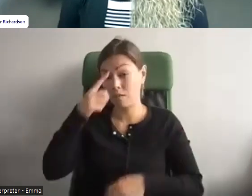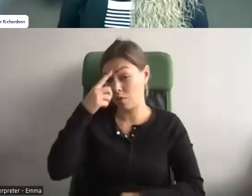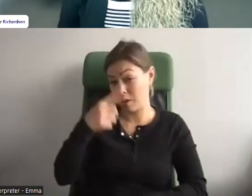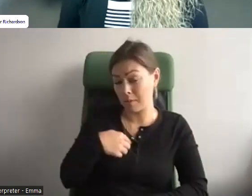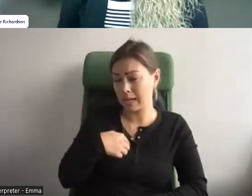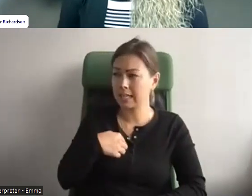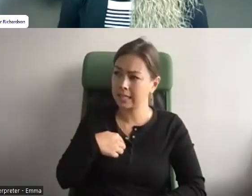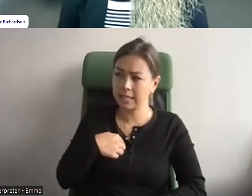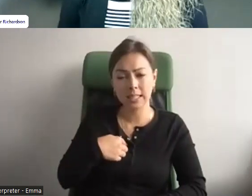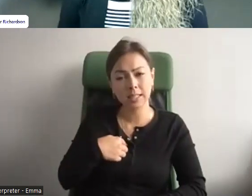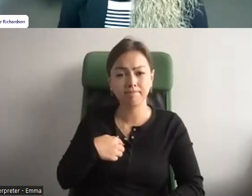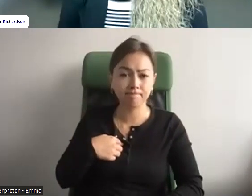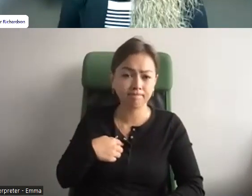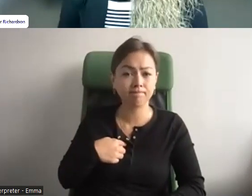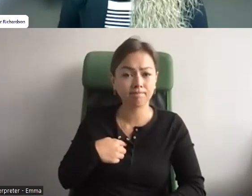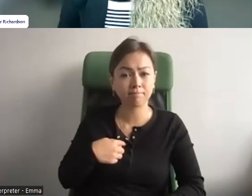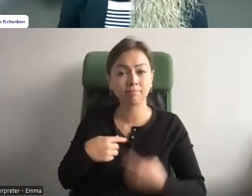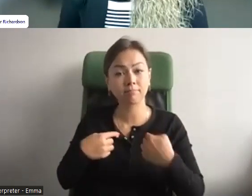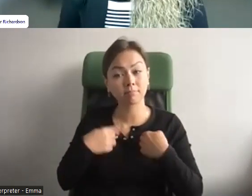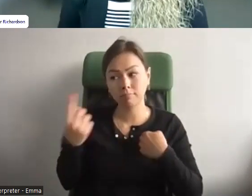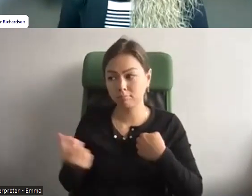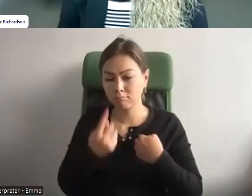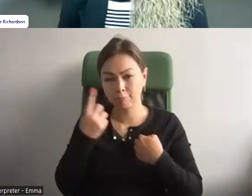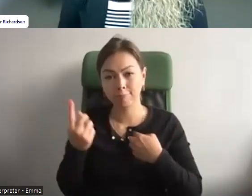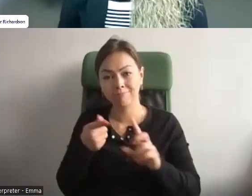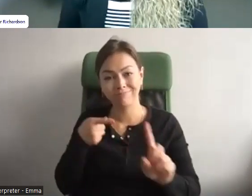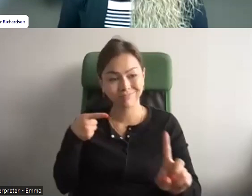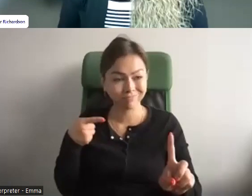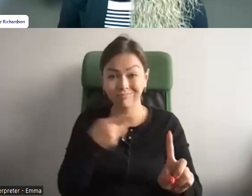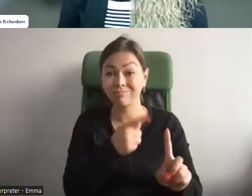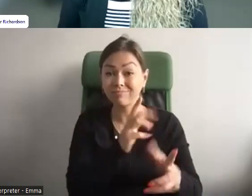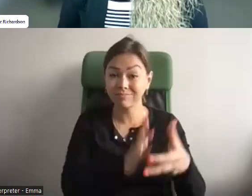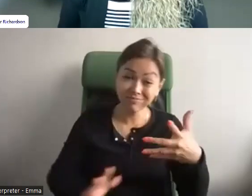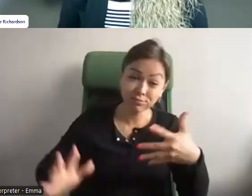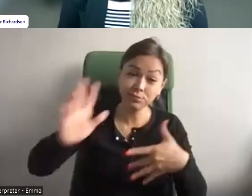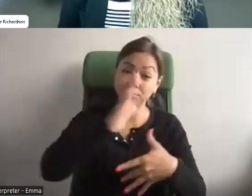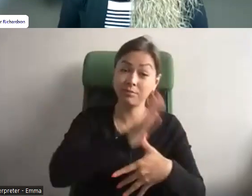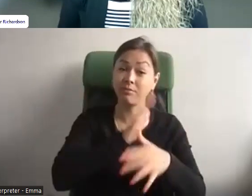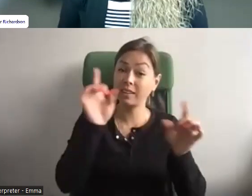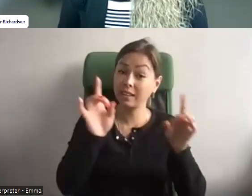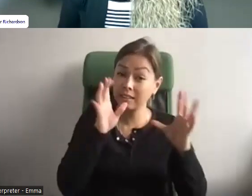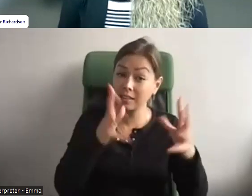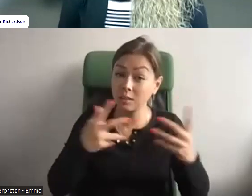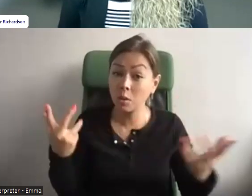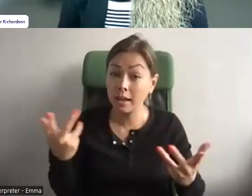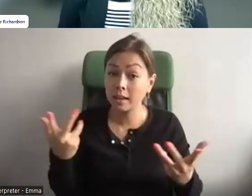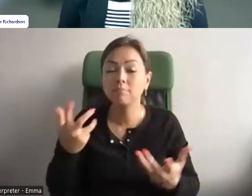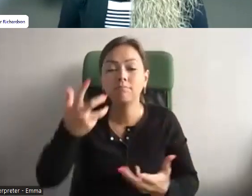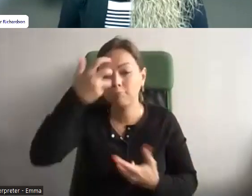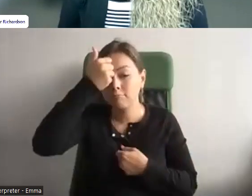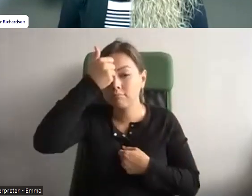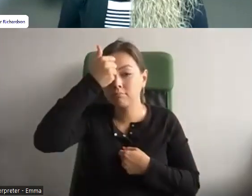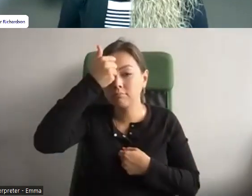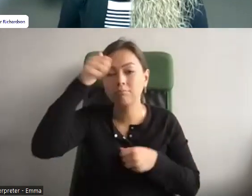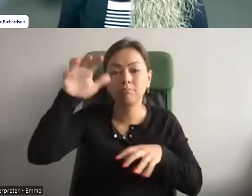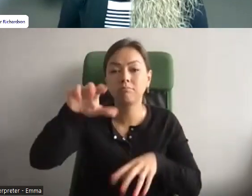is I continually point to colonialism as the biggest form of violence, as a technology of violence. And so how has it